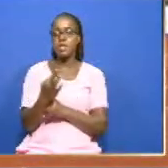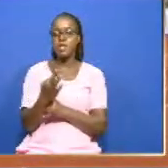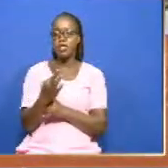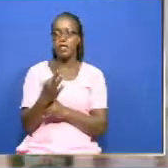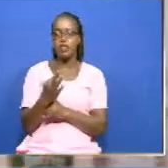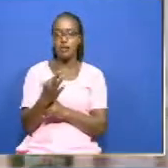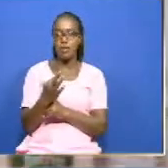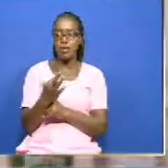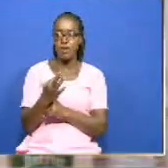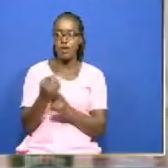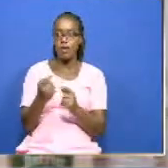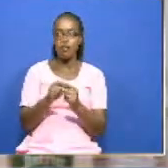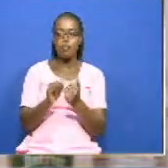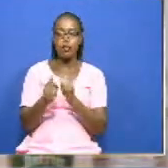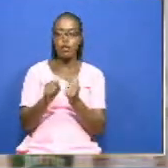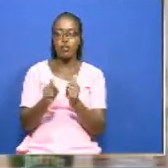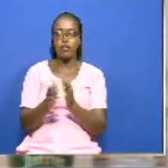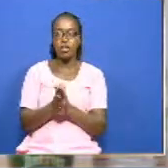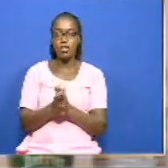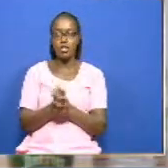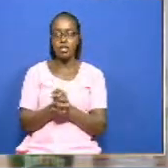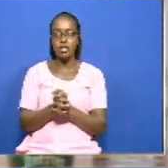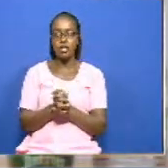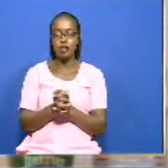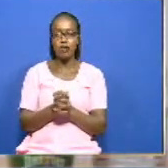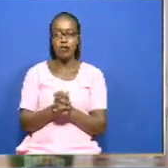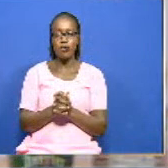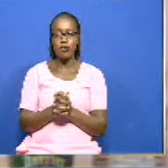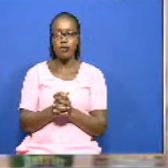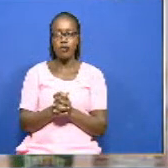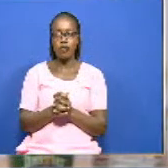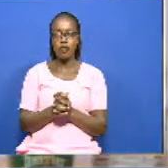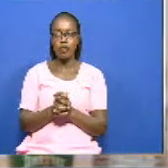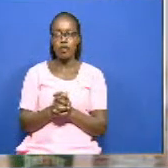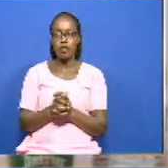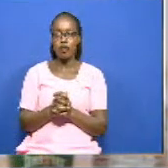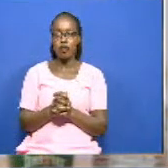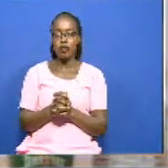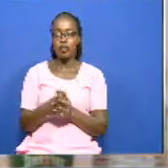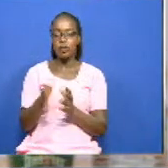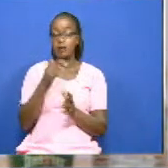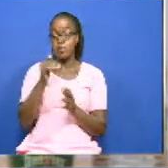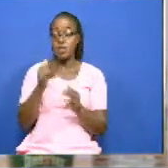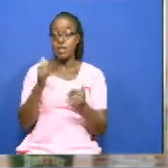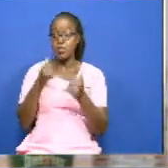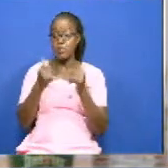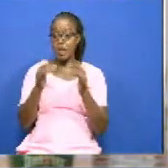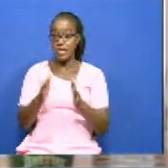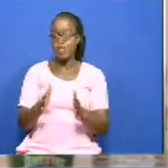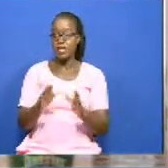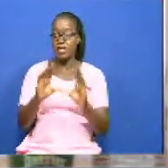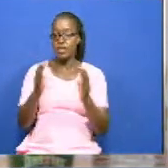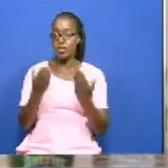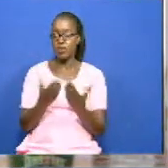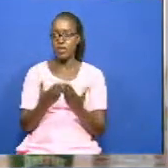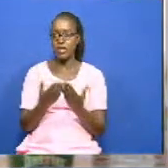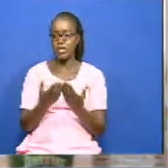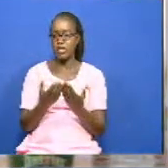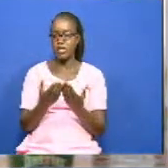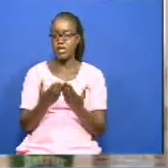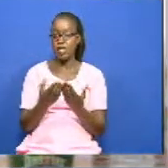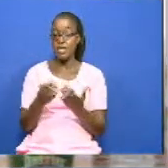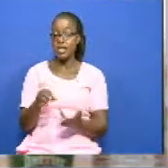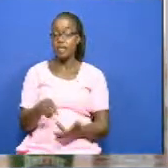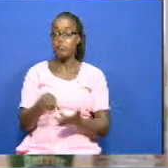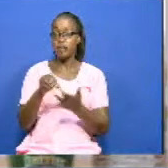Garros event. Today he played an amazing match against one of the best players of the world, without a doubt, and especially under